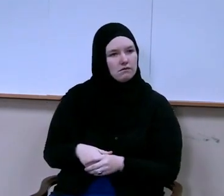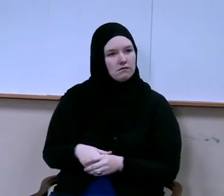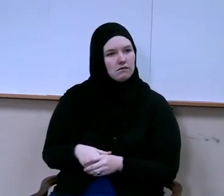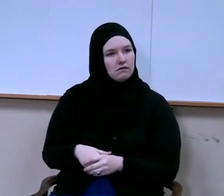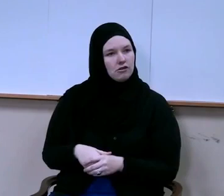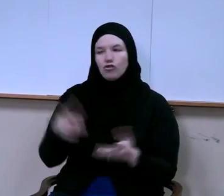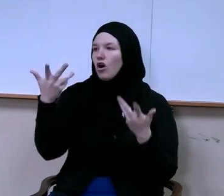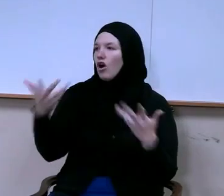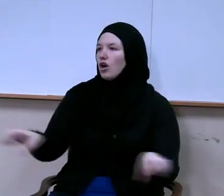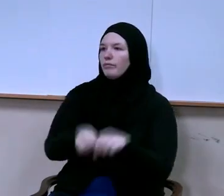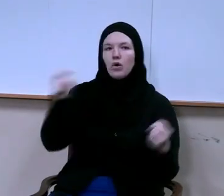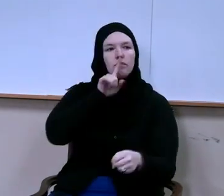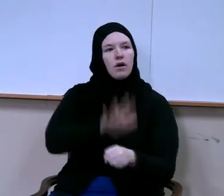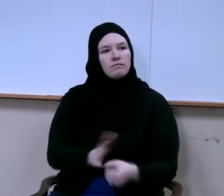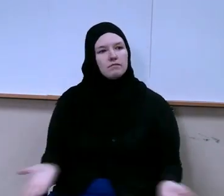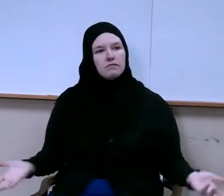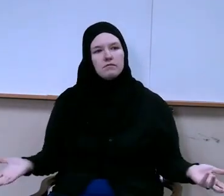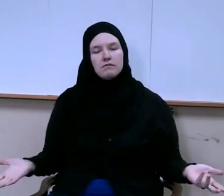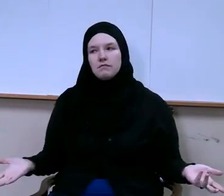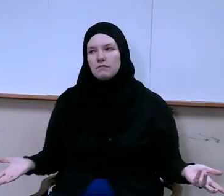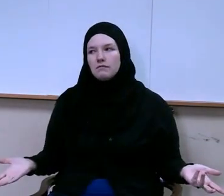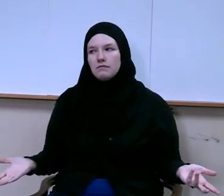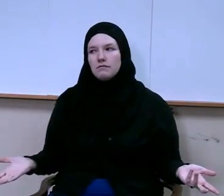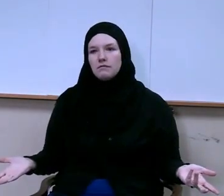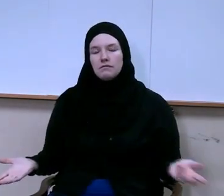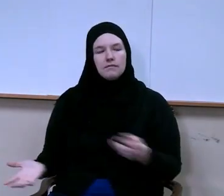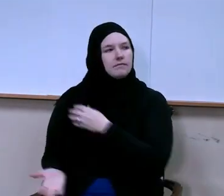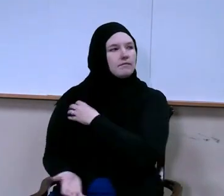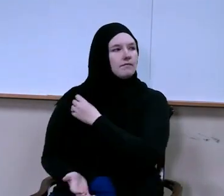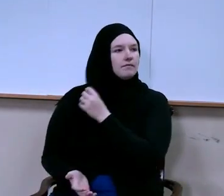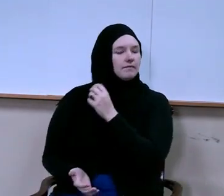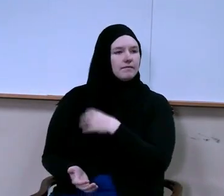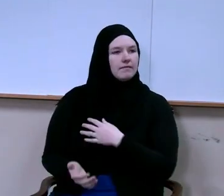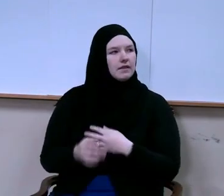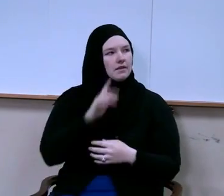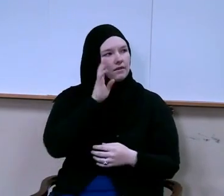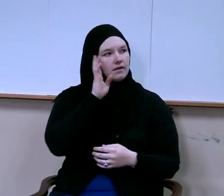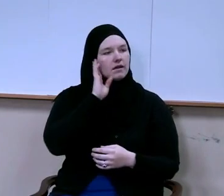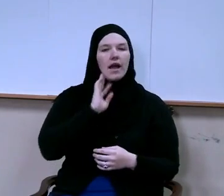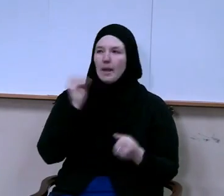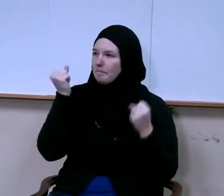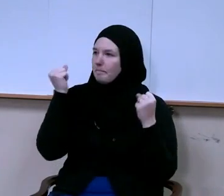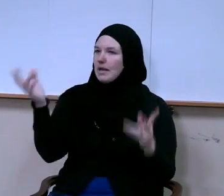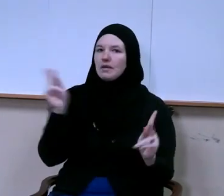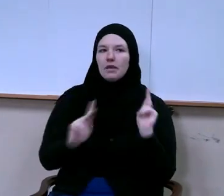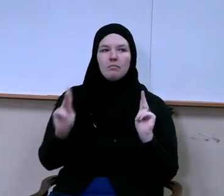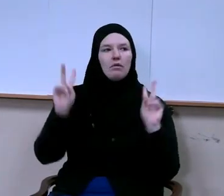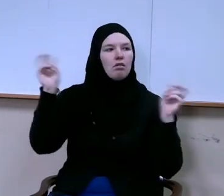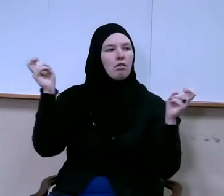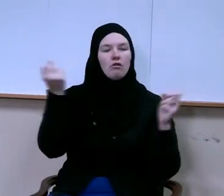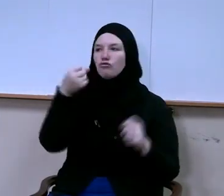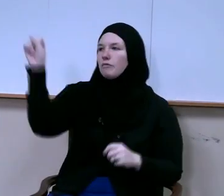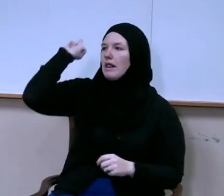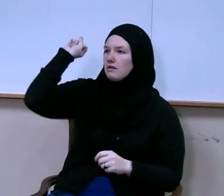do not implement, and it puts us in a position of rebellion against Allah. You're